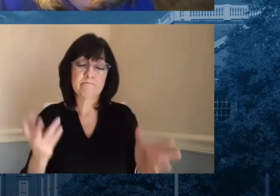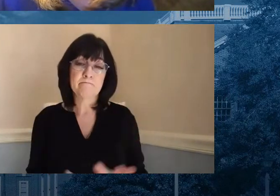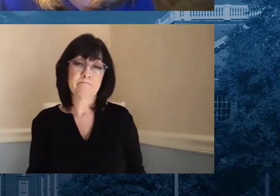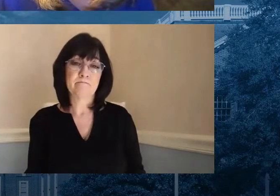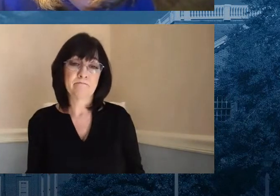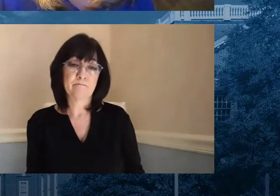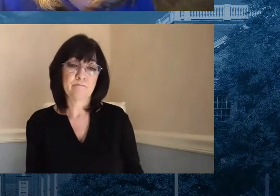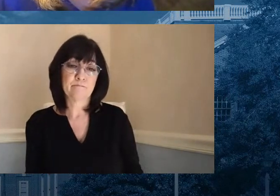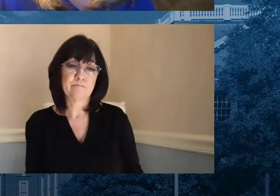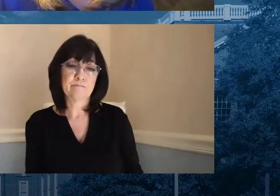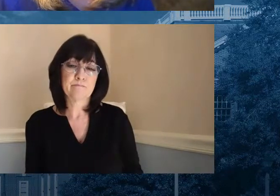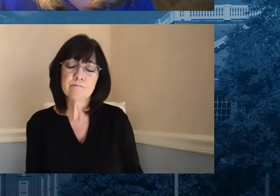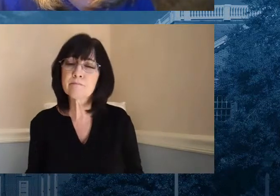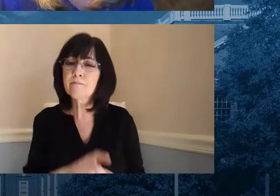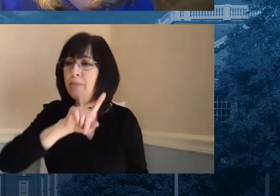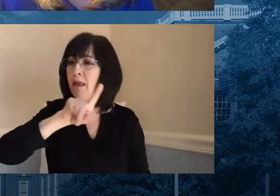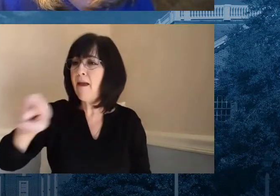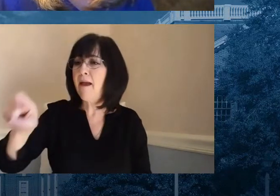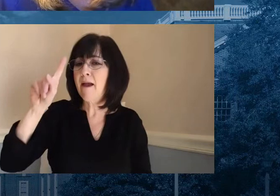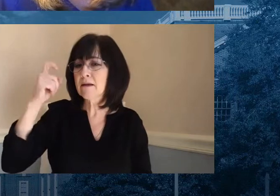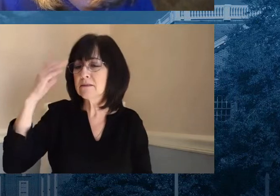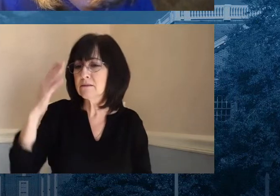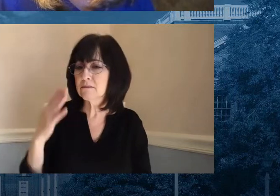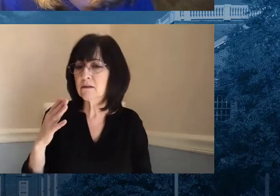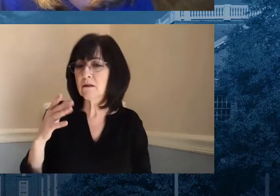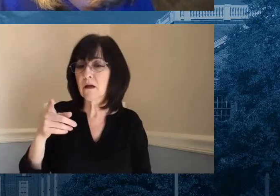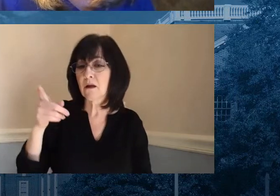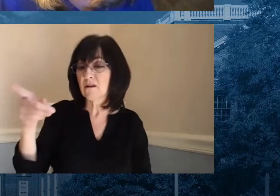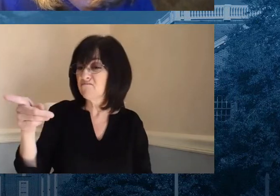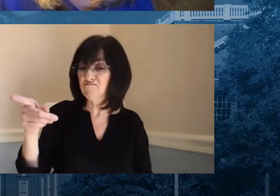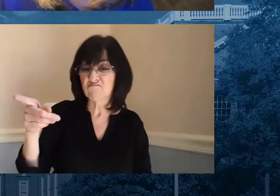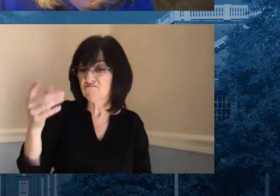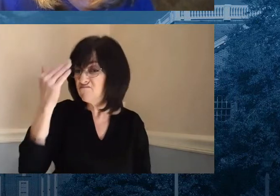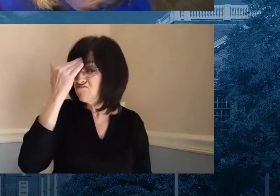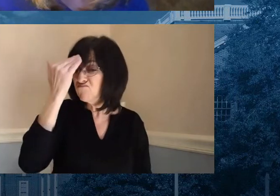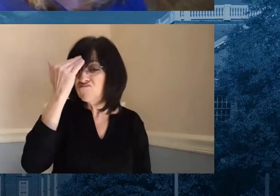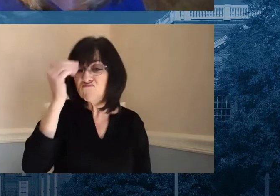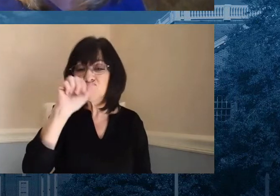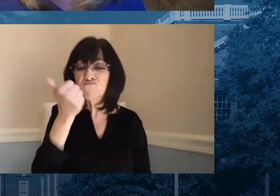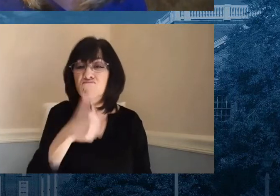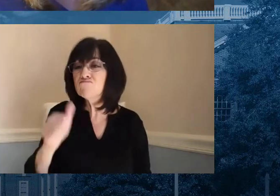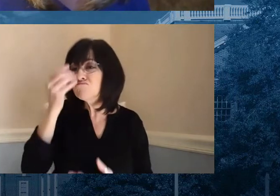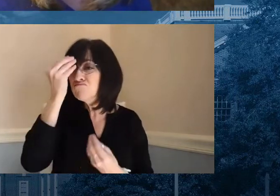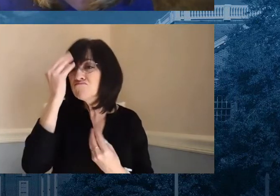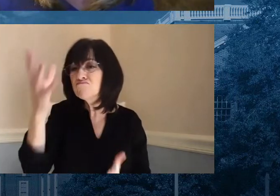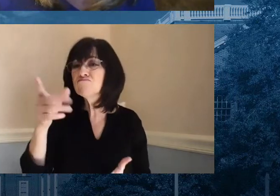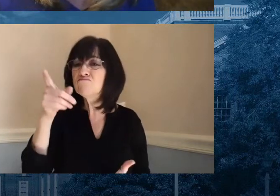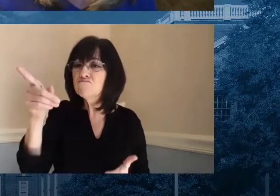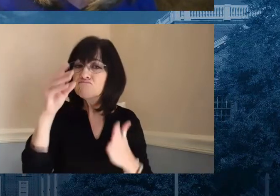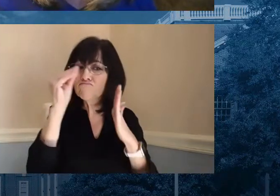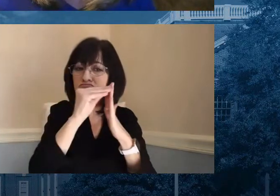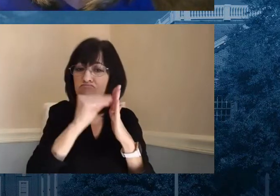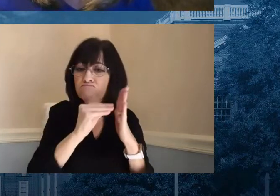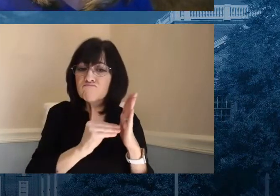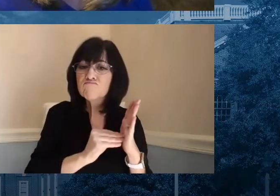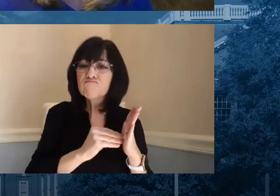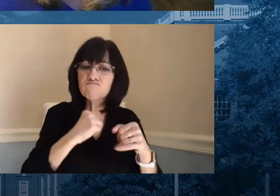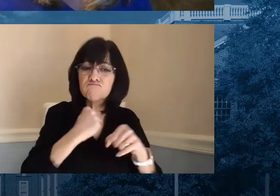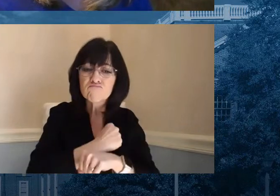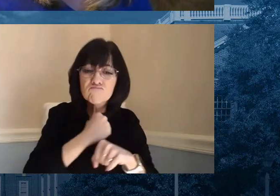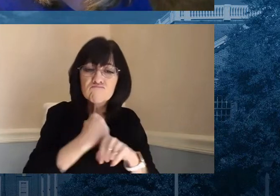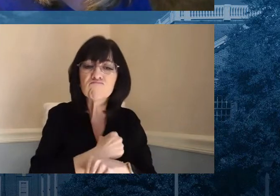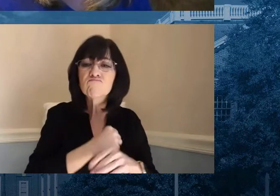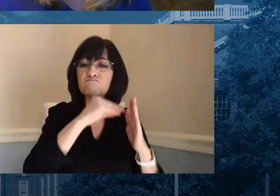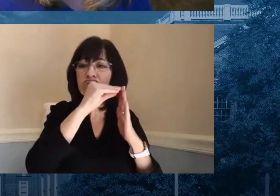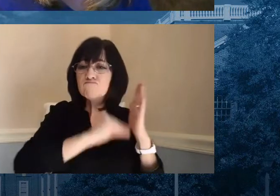And do you have any idea whether from the contact tracing data or any other information you have about where spread has